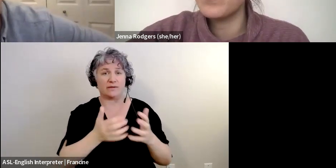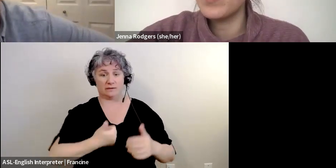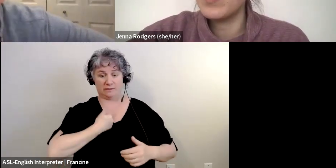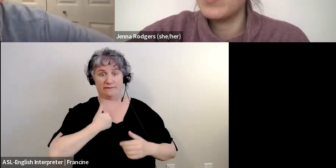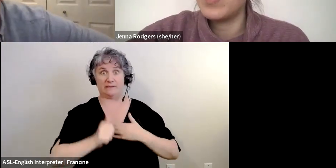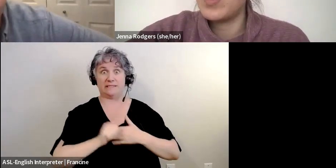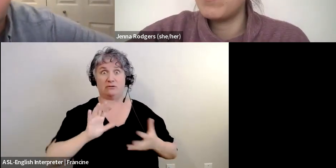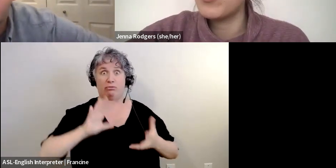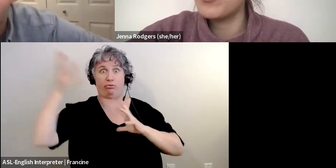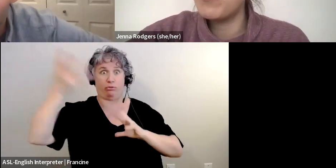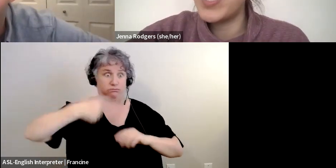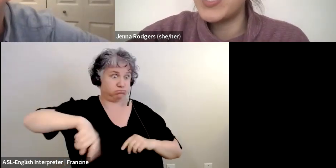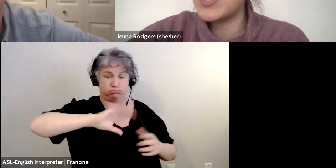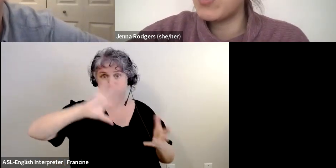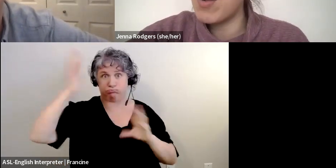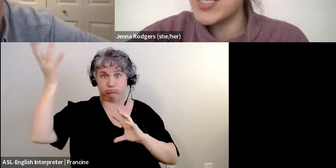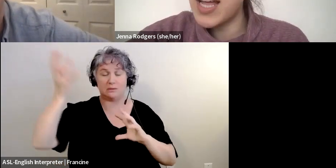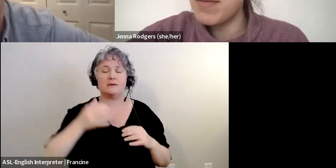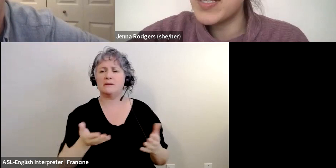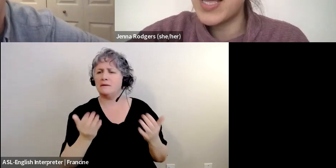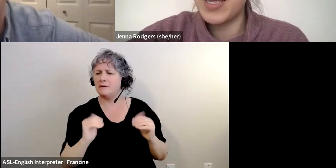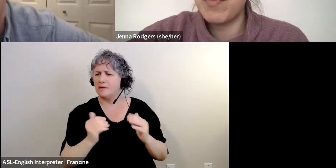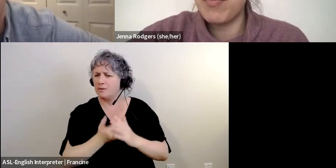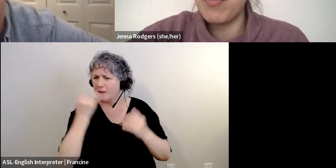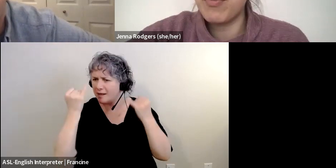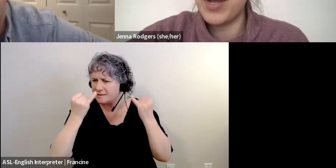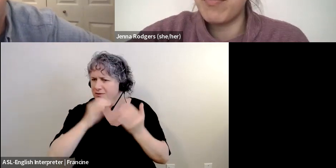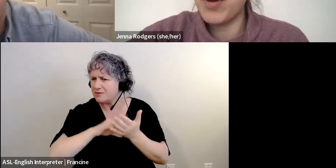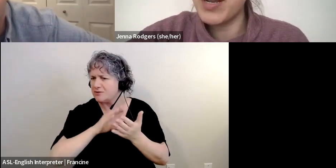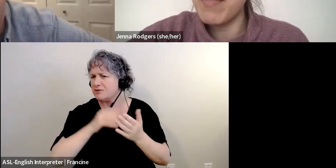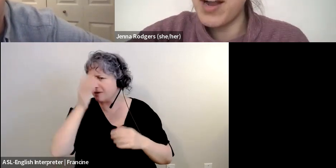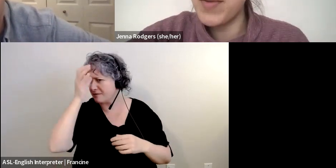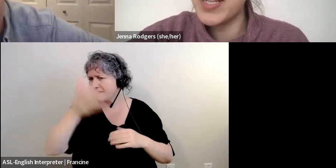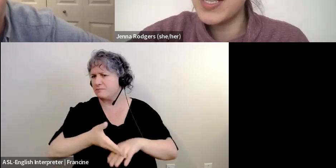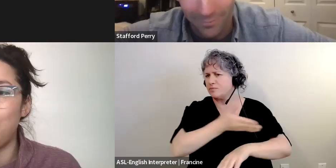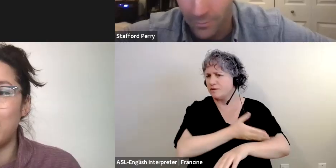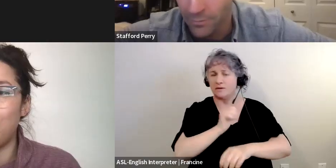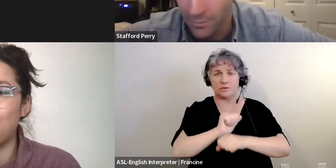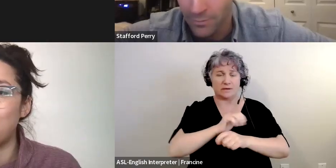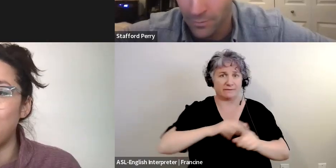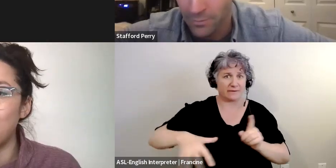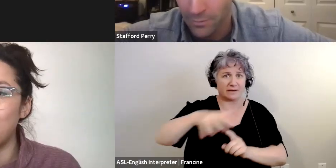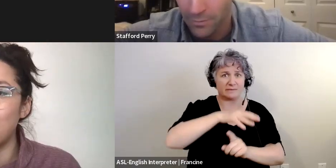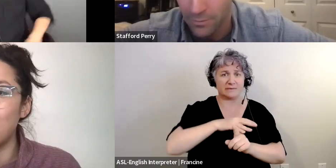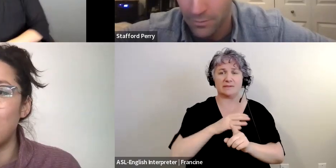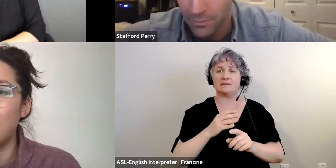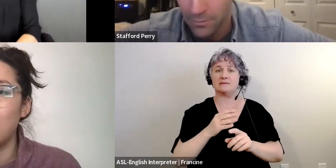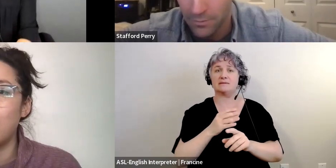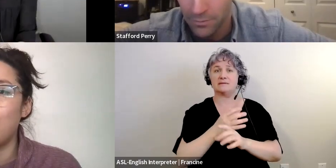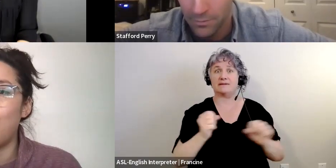danger. Learn new ideas and concepts that can improve creative work environments and make safer